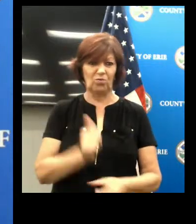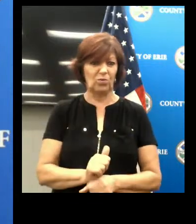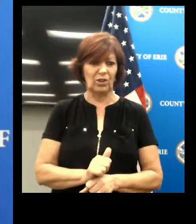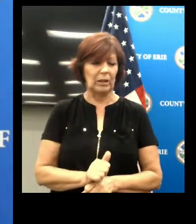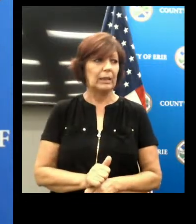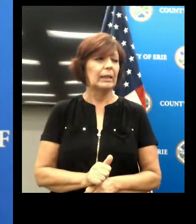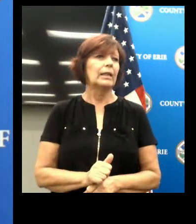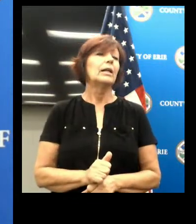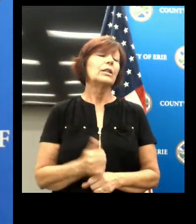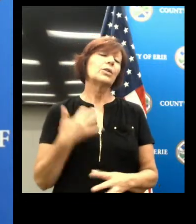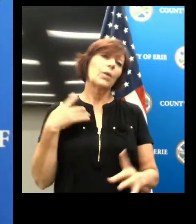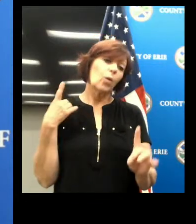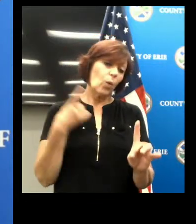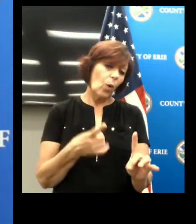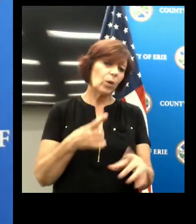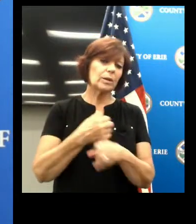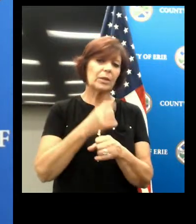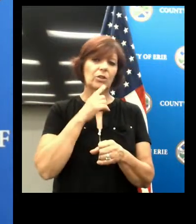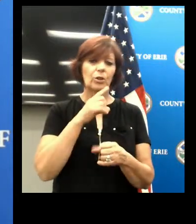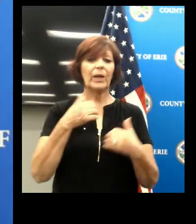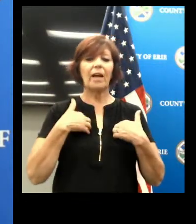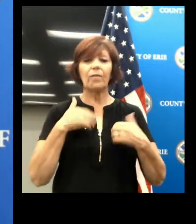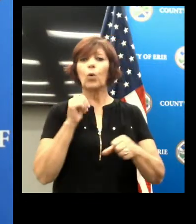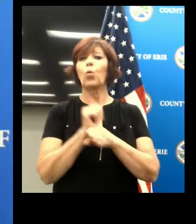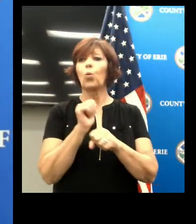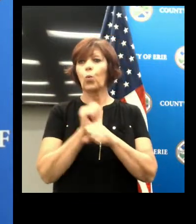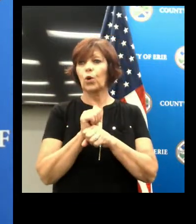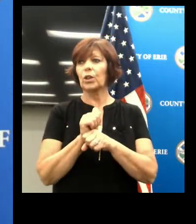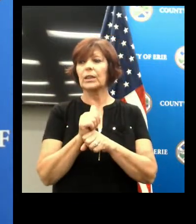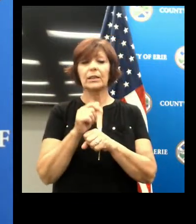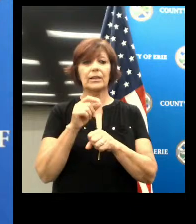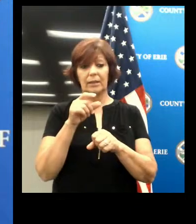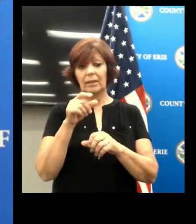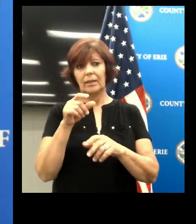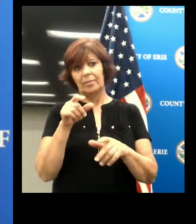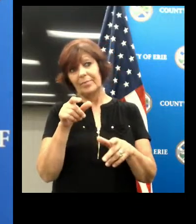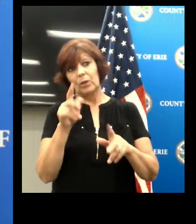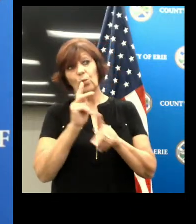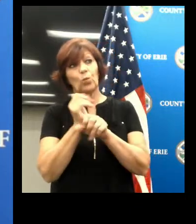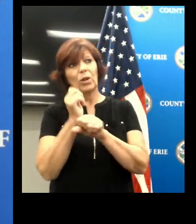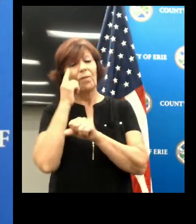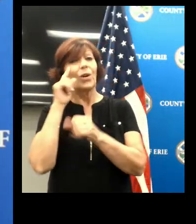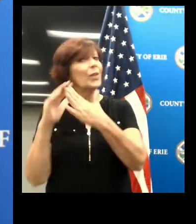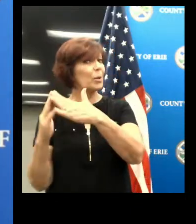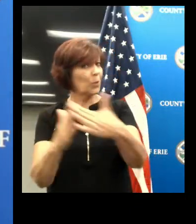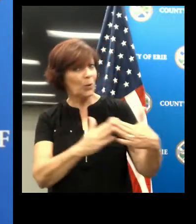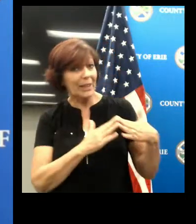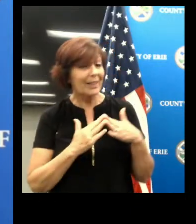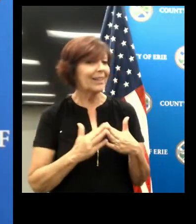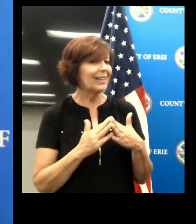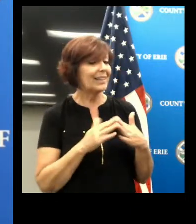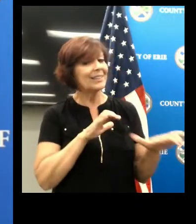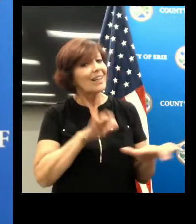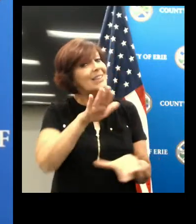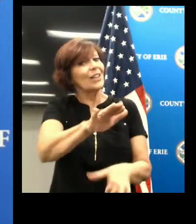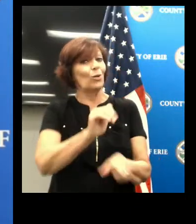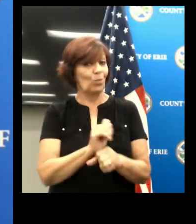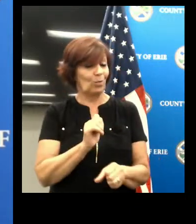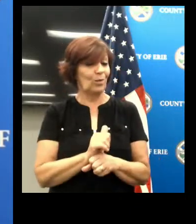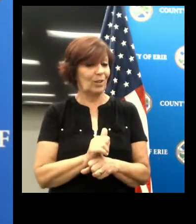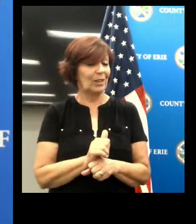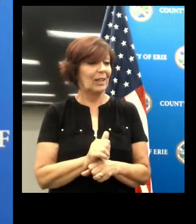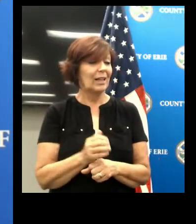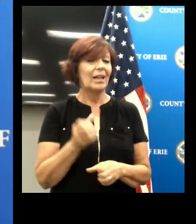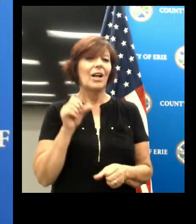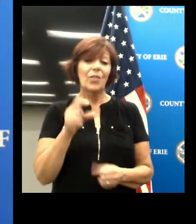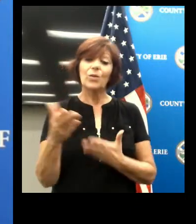And so what our goal is to ensure that we have a workforce that works for the people of this community, because there's needed services where a lot of those